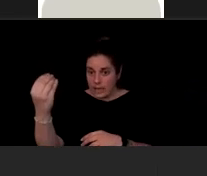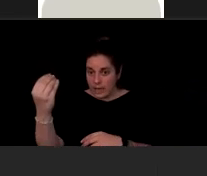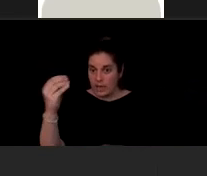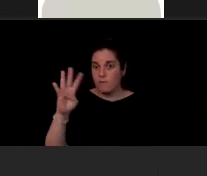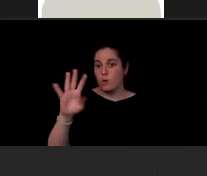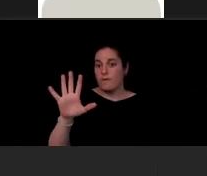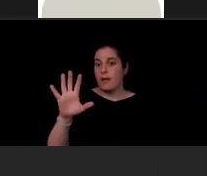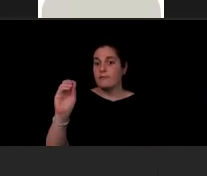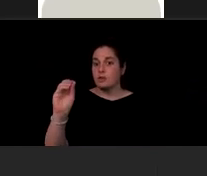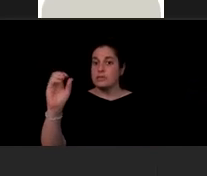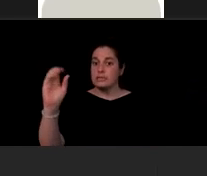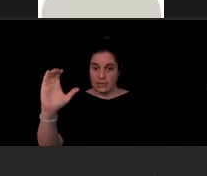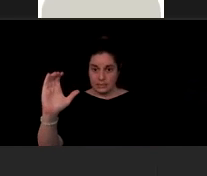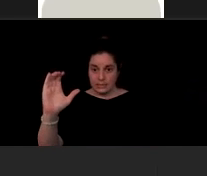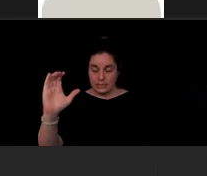then the